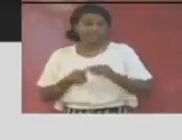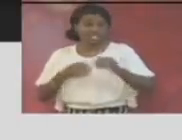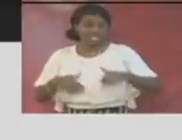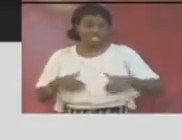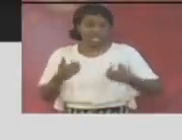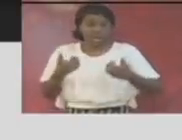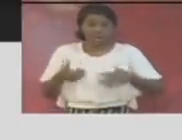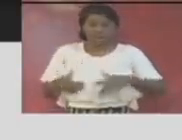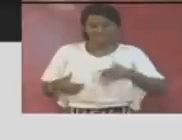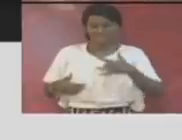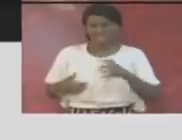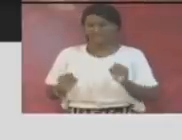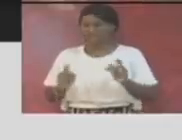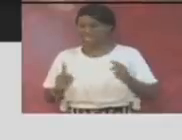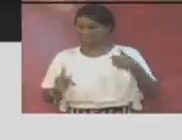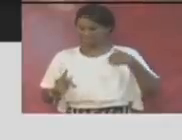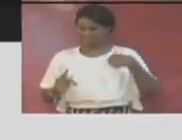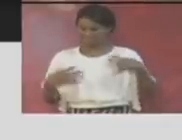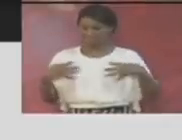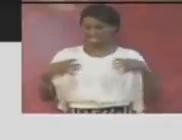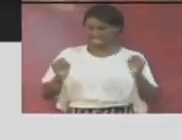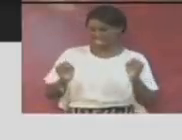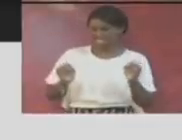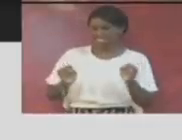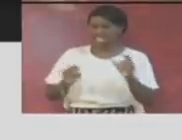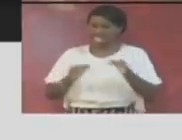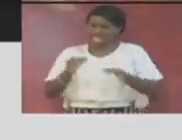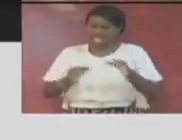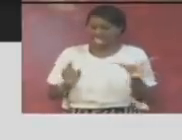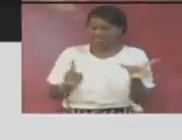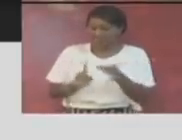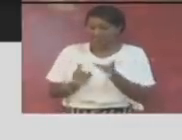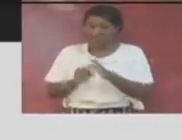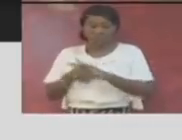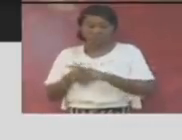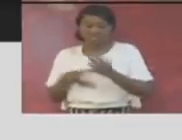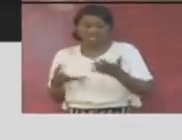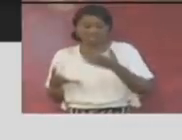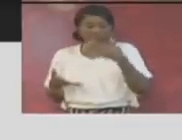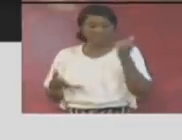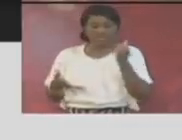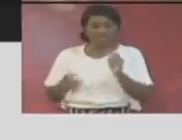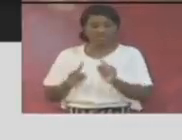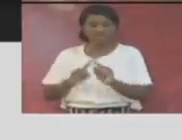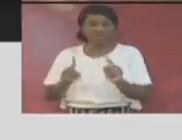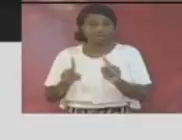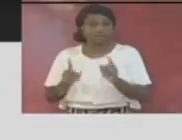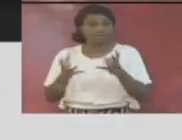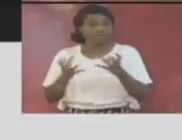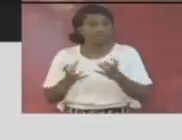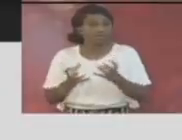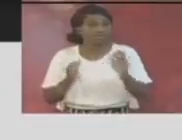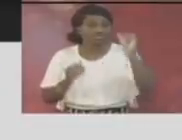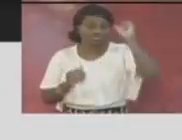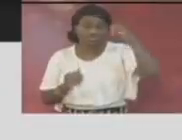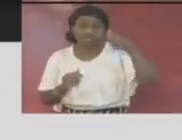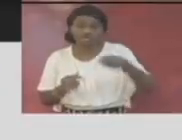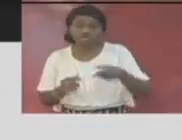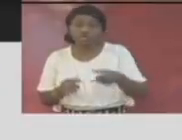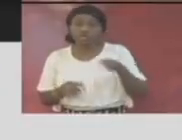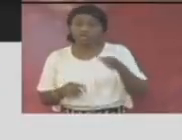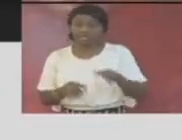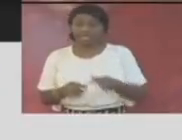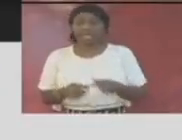with no pre-existing medical conditions. And although this may be true, I want to emphasize that even in this group,